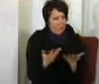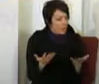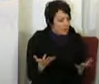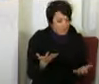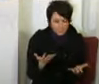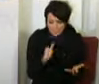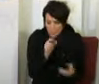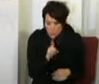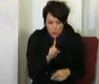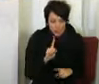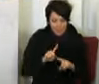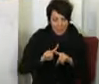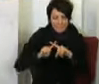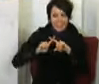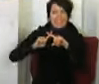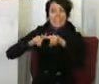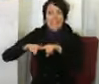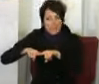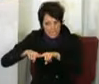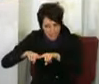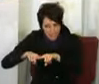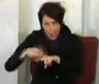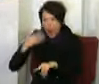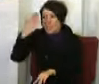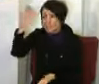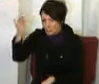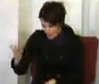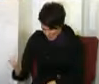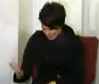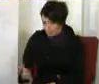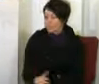on the everlasting arms of you.